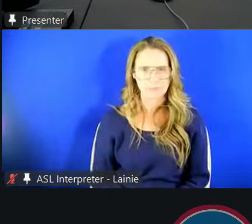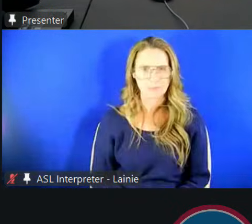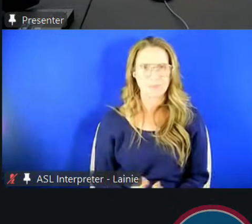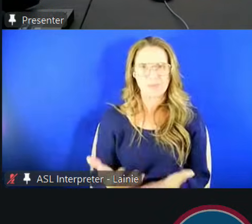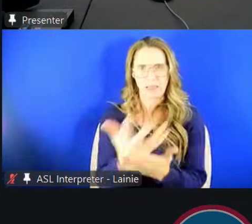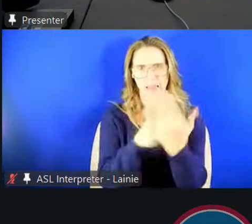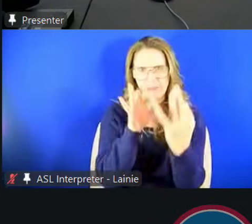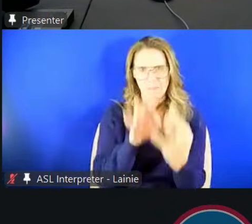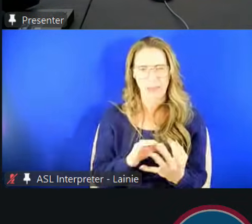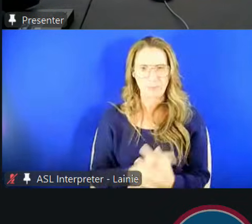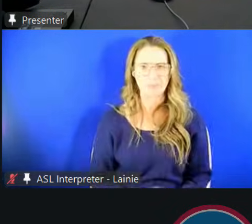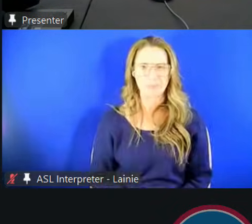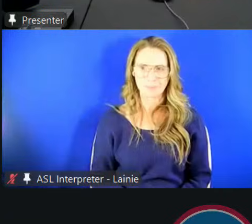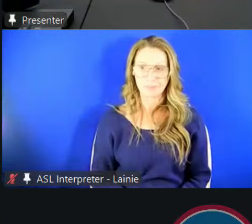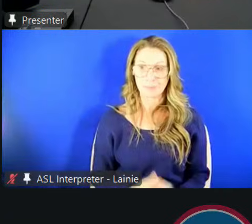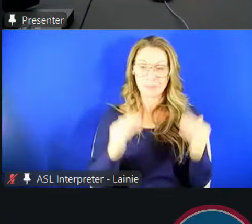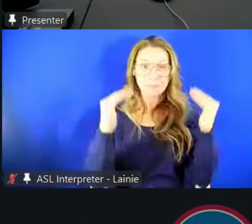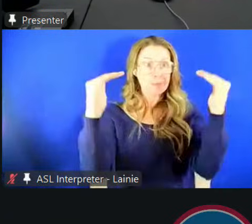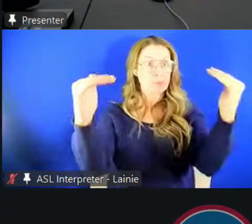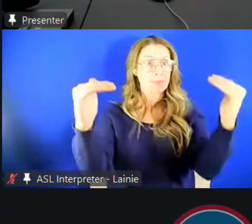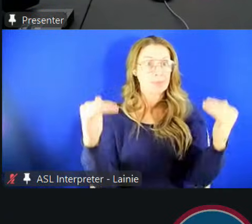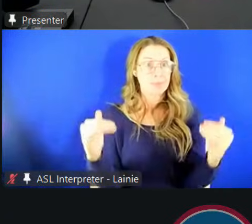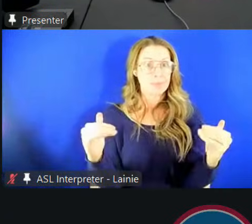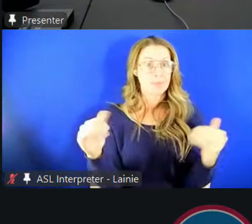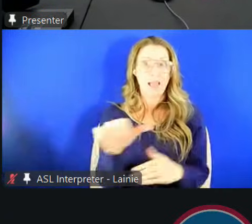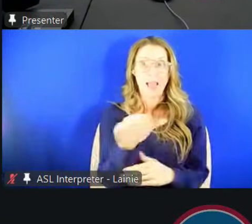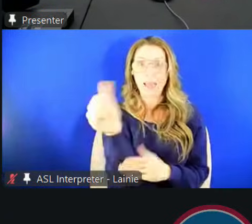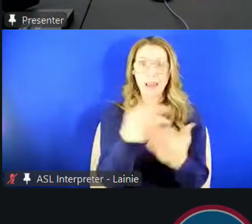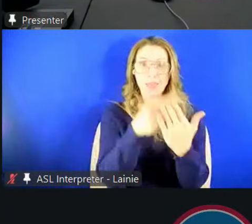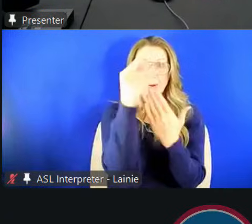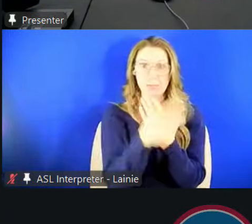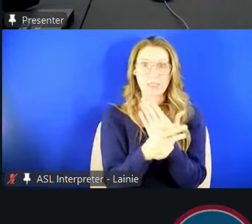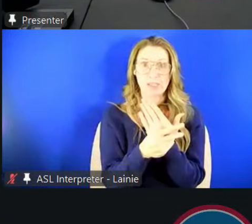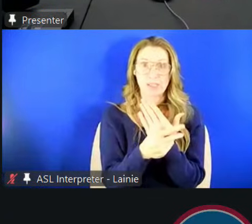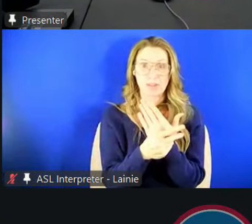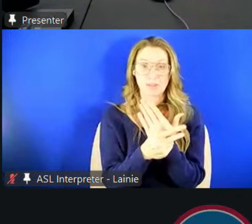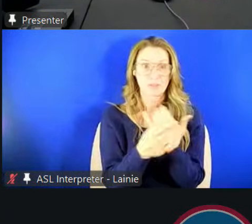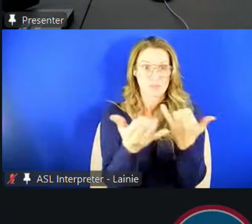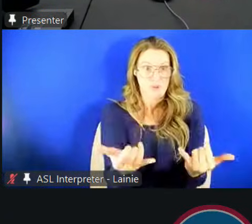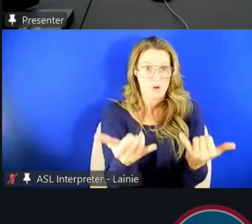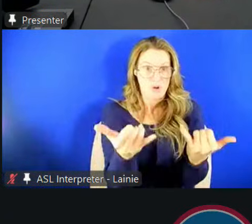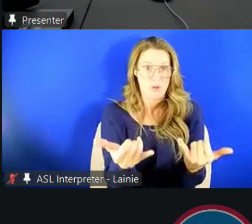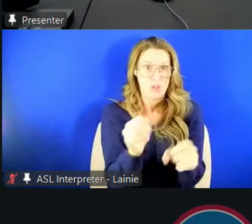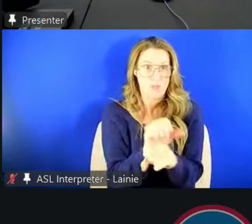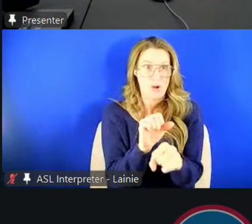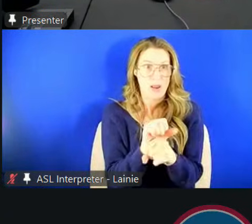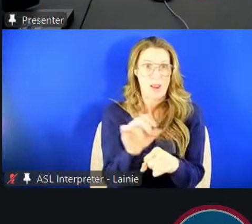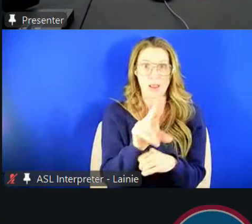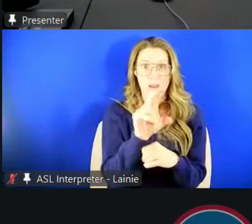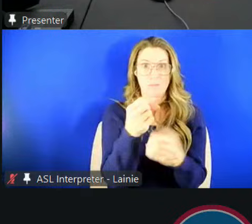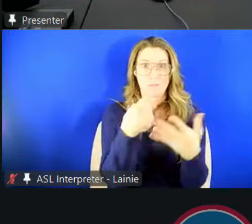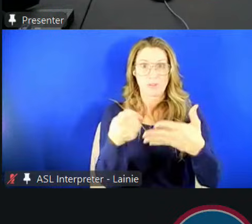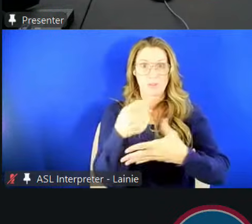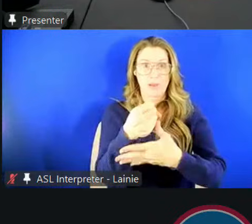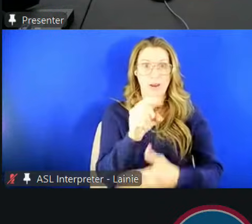All right, so that brings me to another initiative that we're currently working on called bus priority